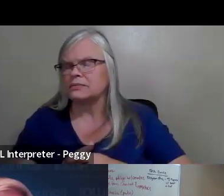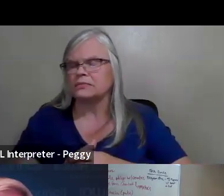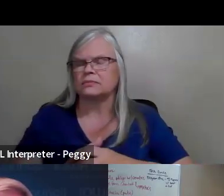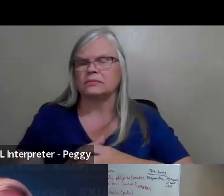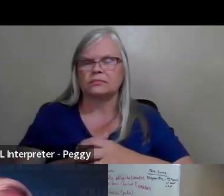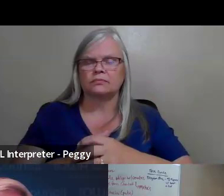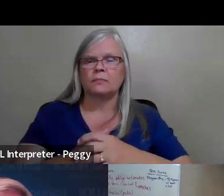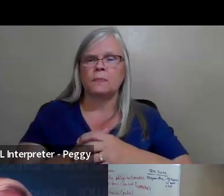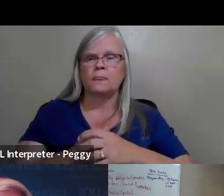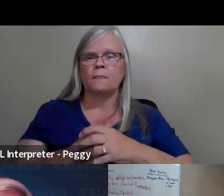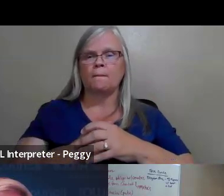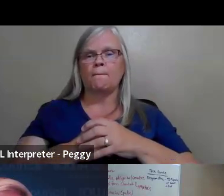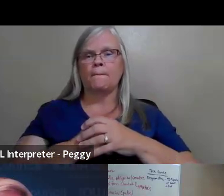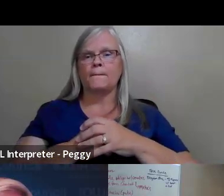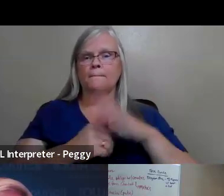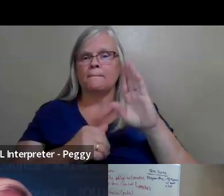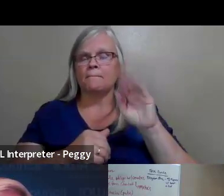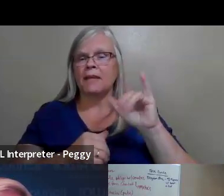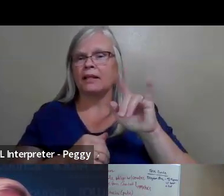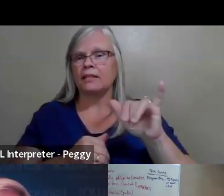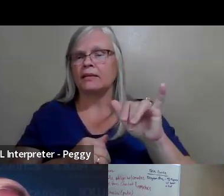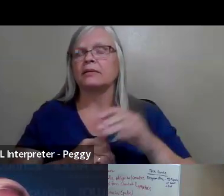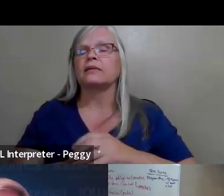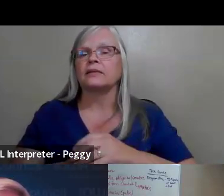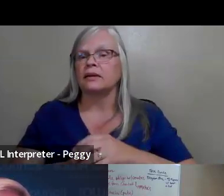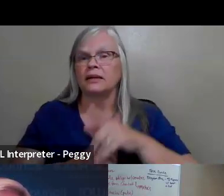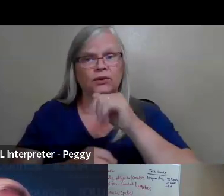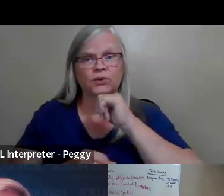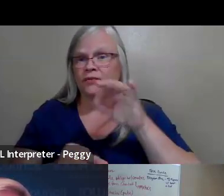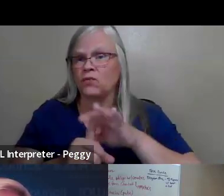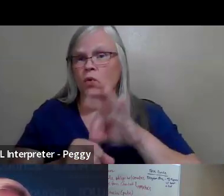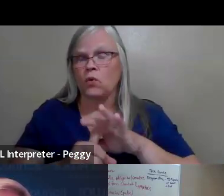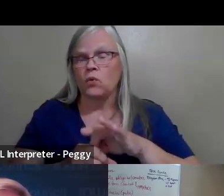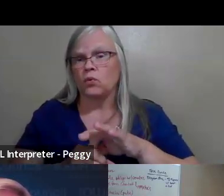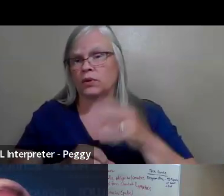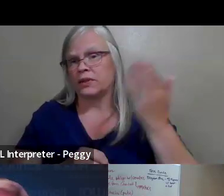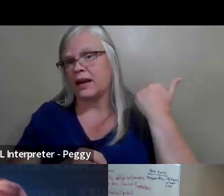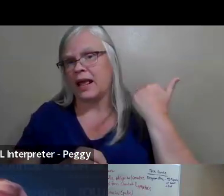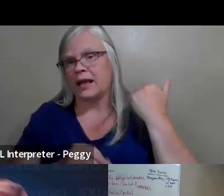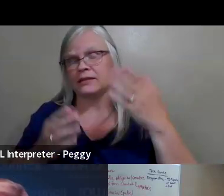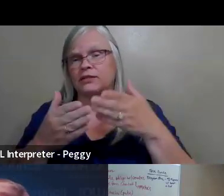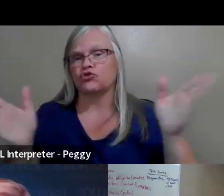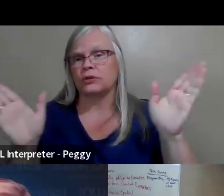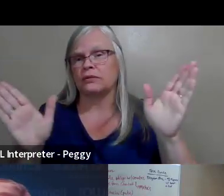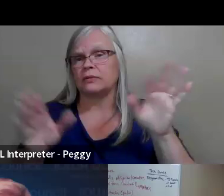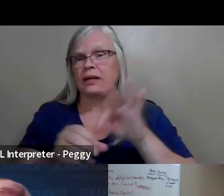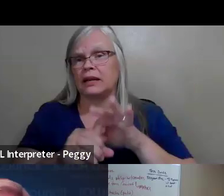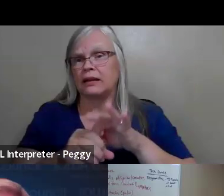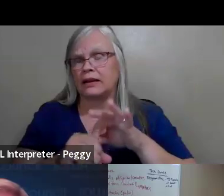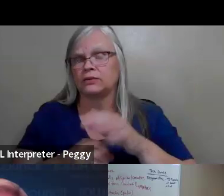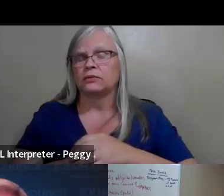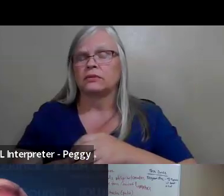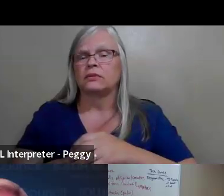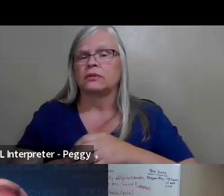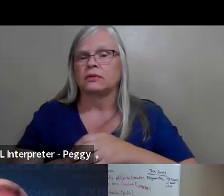So yeah, so if you did not vote in the last general election, then you